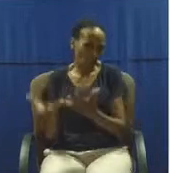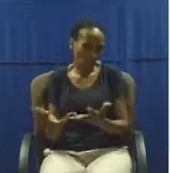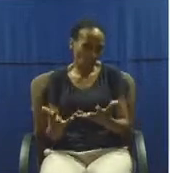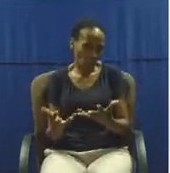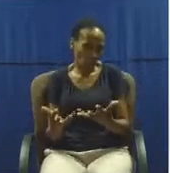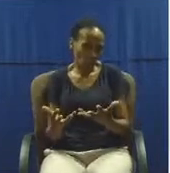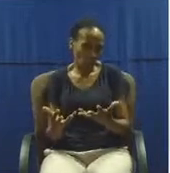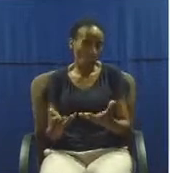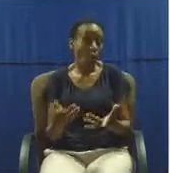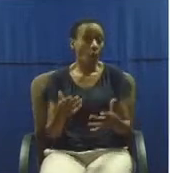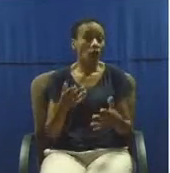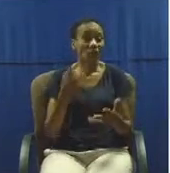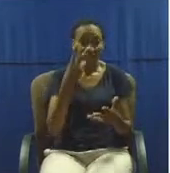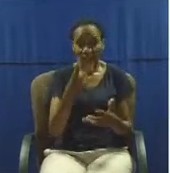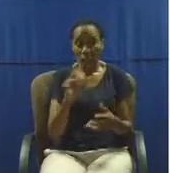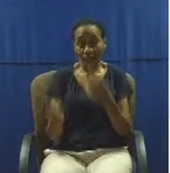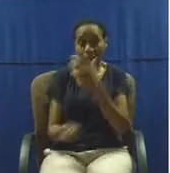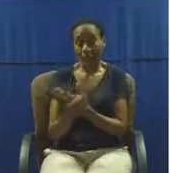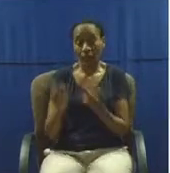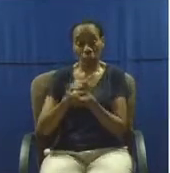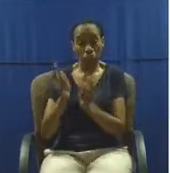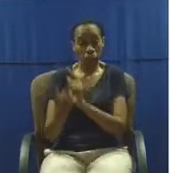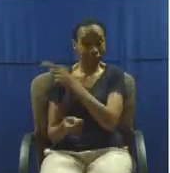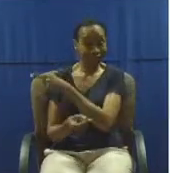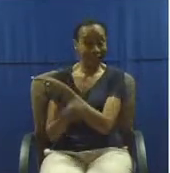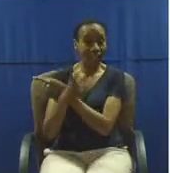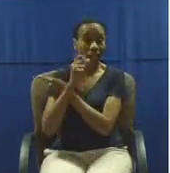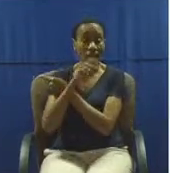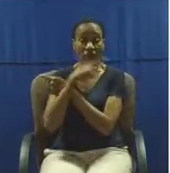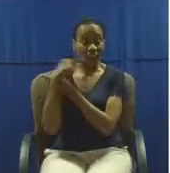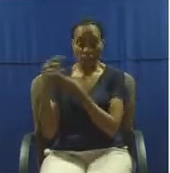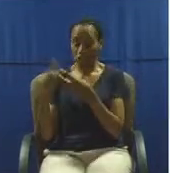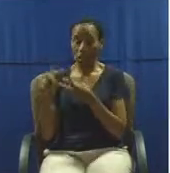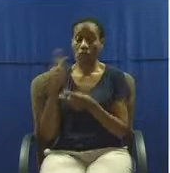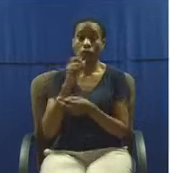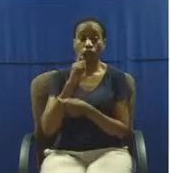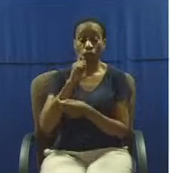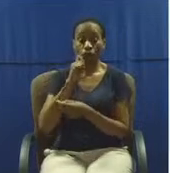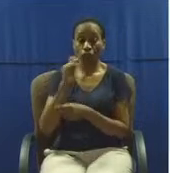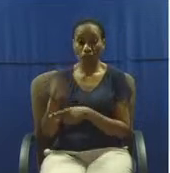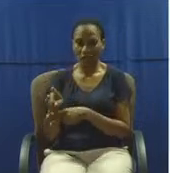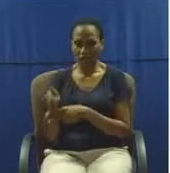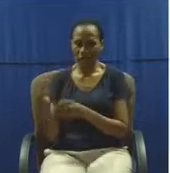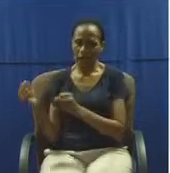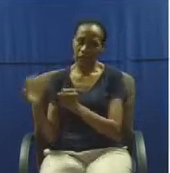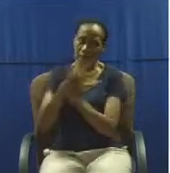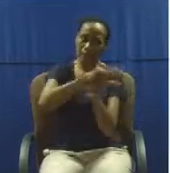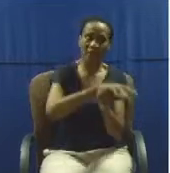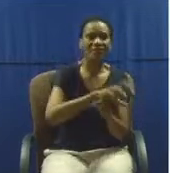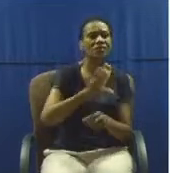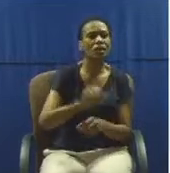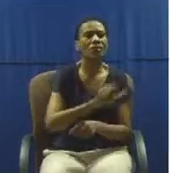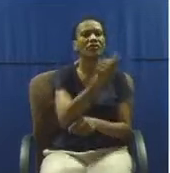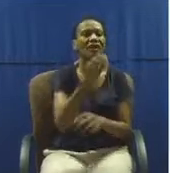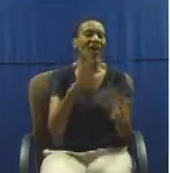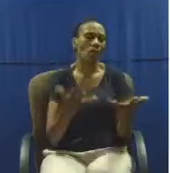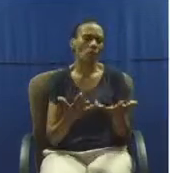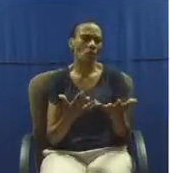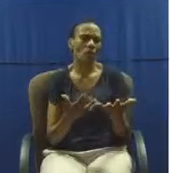of the conflict is going to have on us as South Africans when it comes to